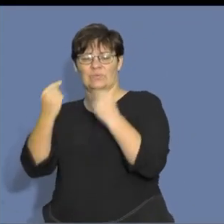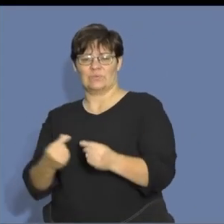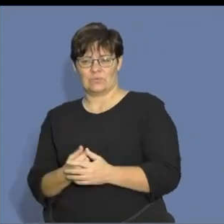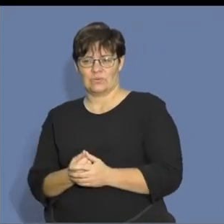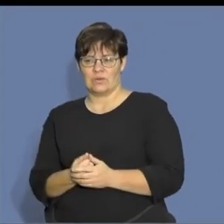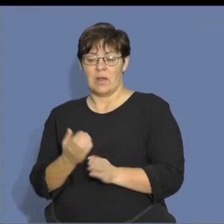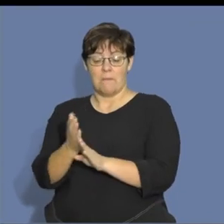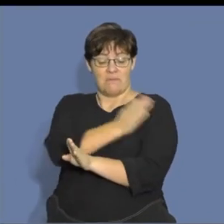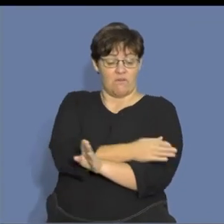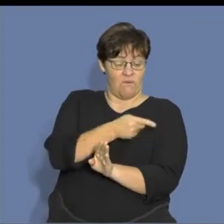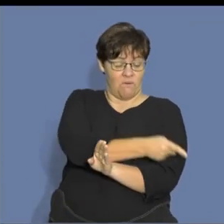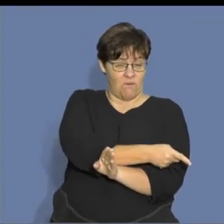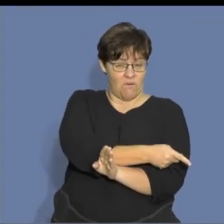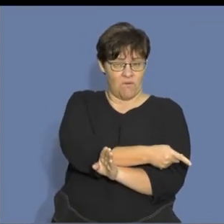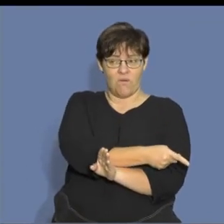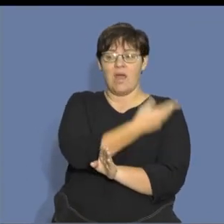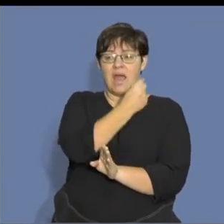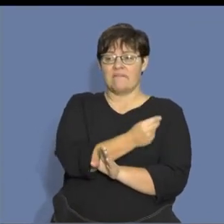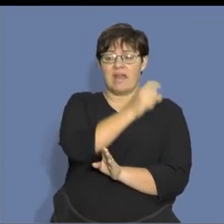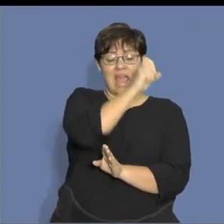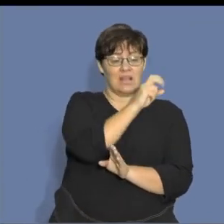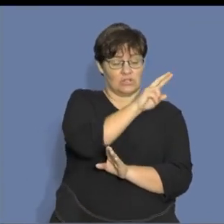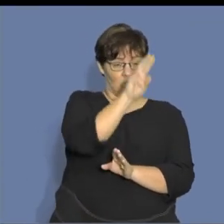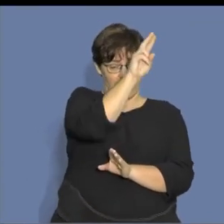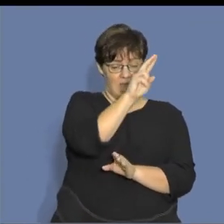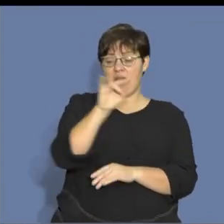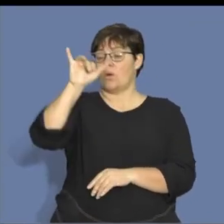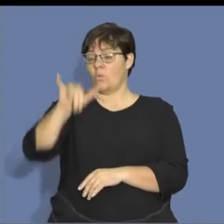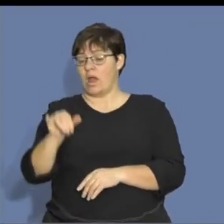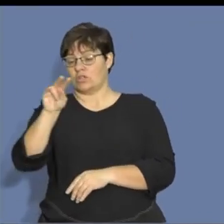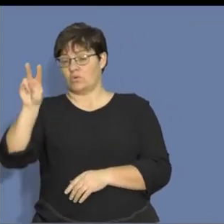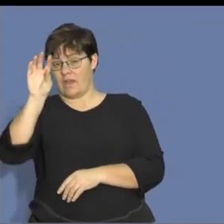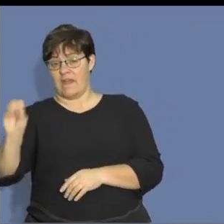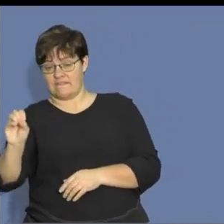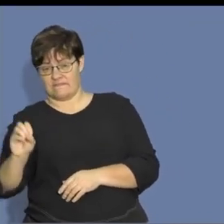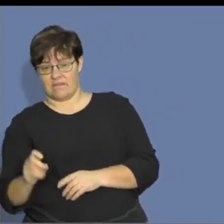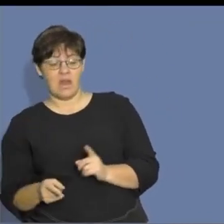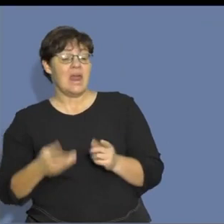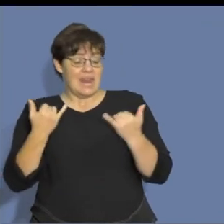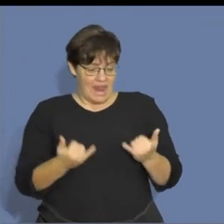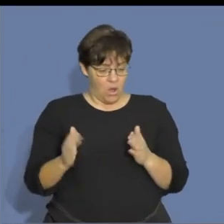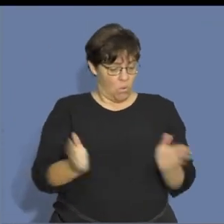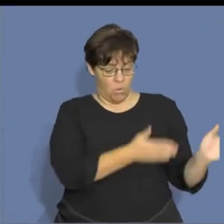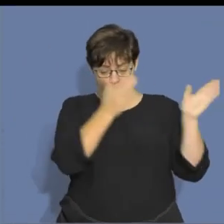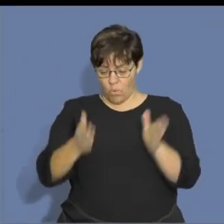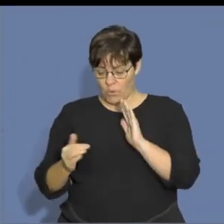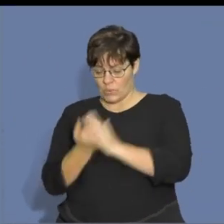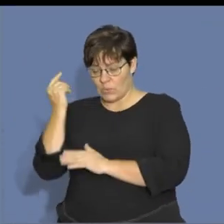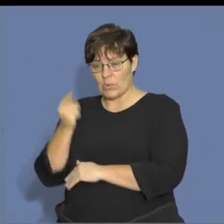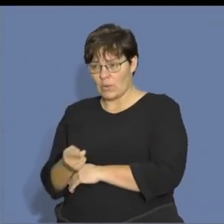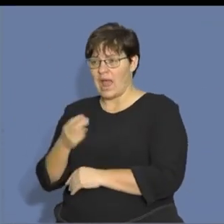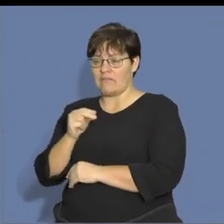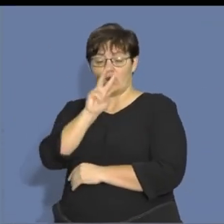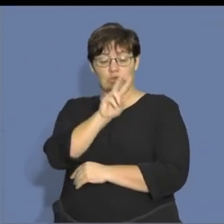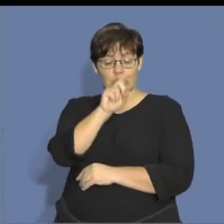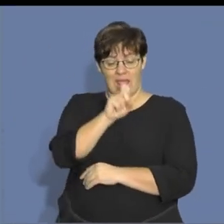question, and let's go back to it, had x squared and y squared. Now what we have is we have